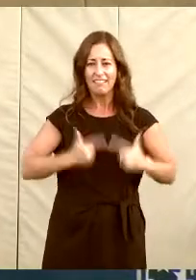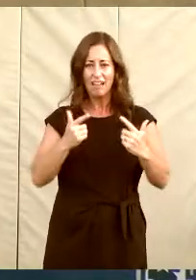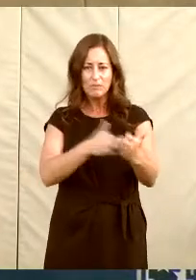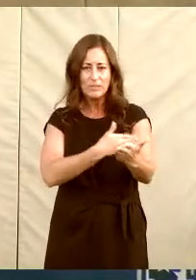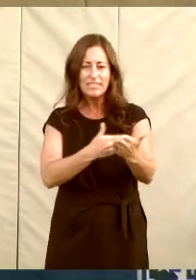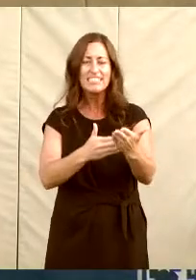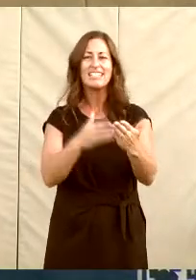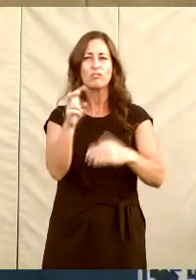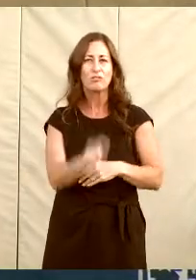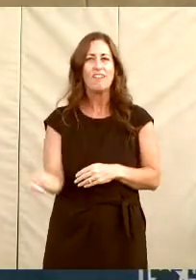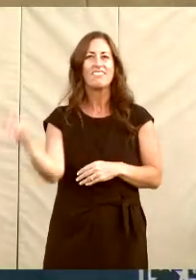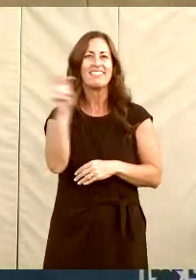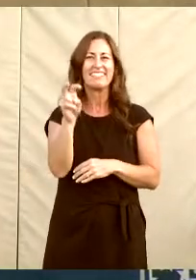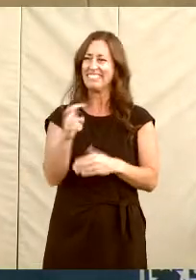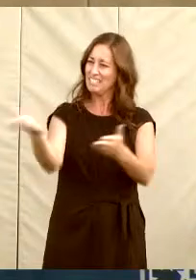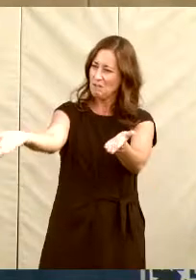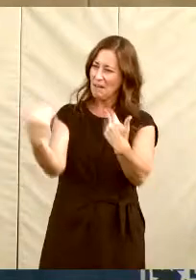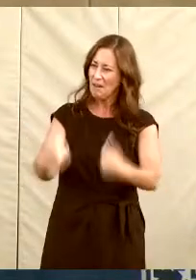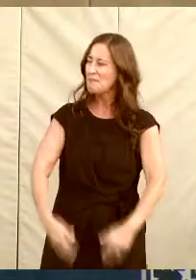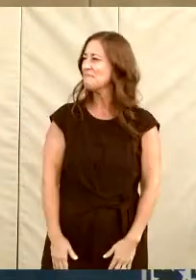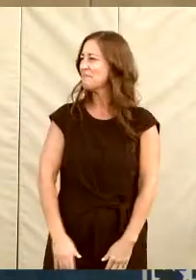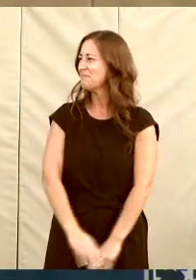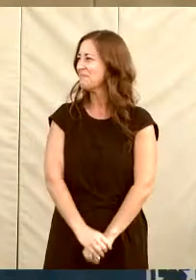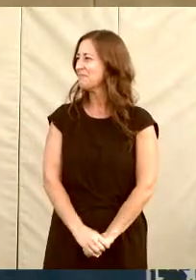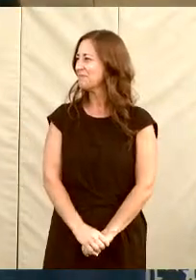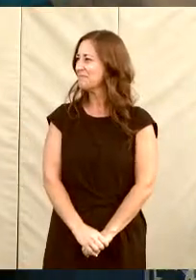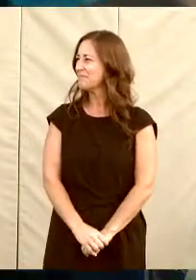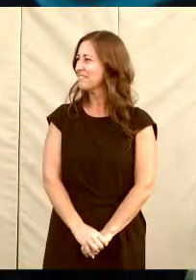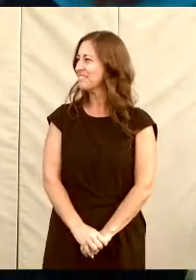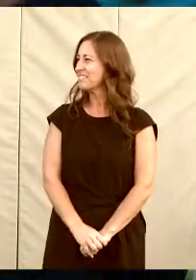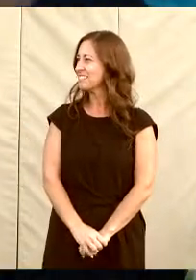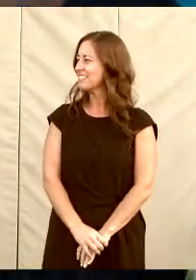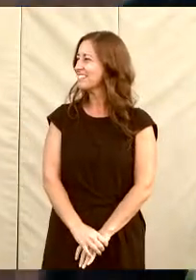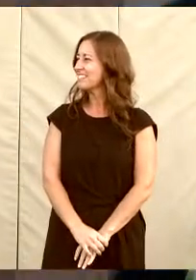traveling. Come on up.